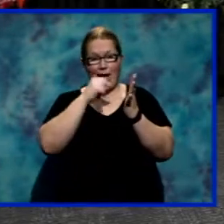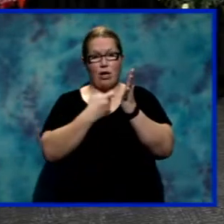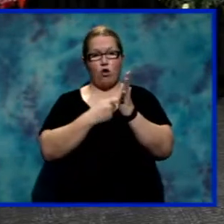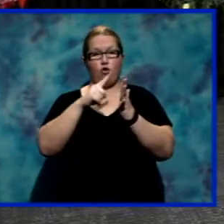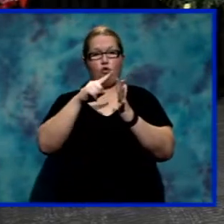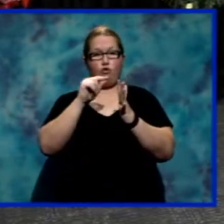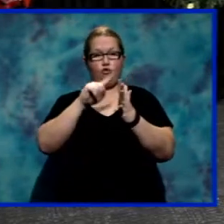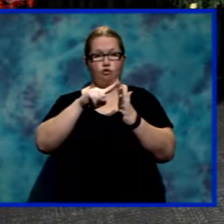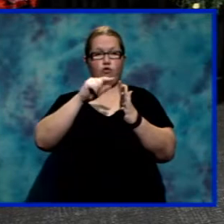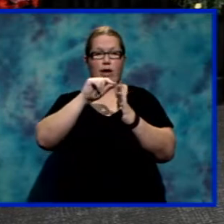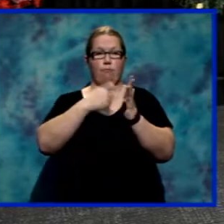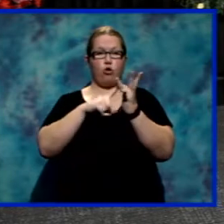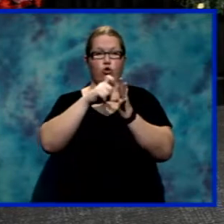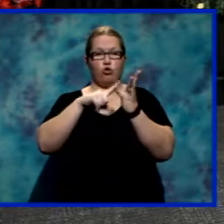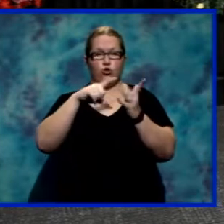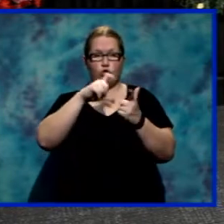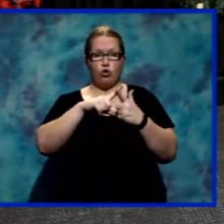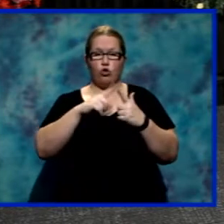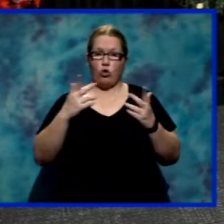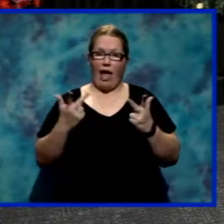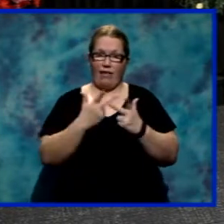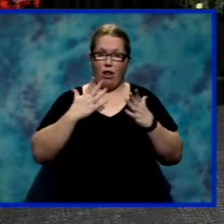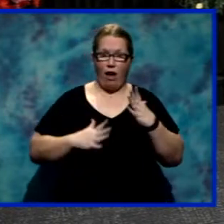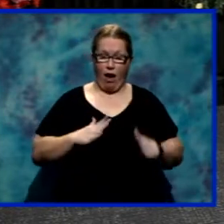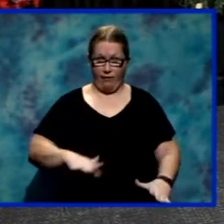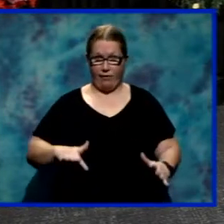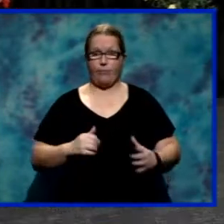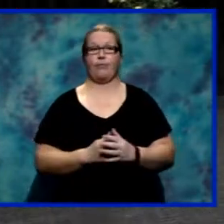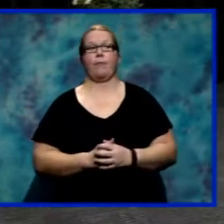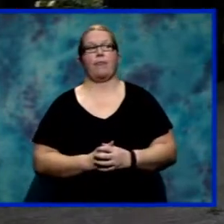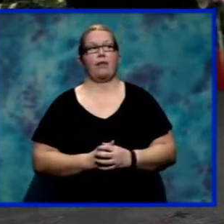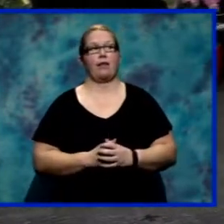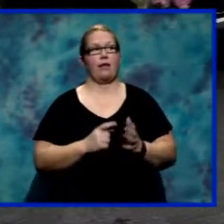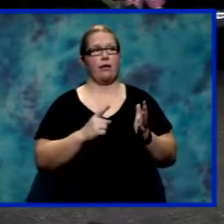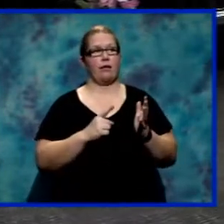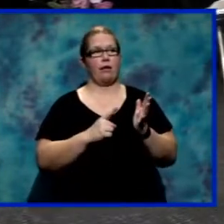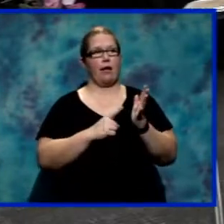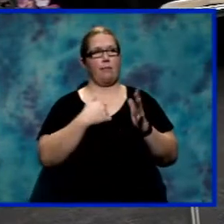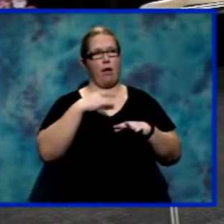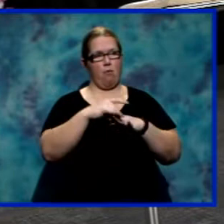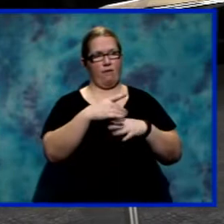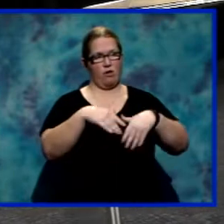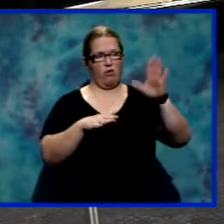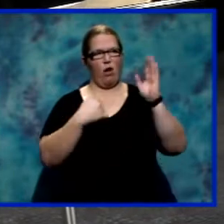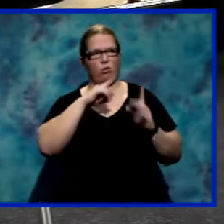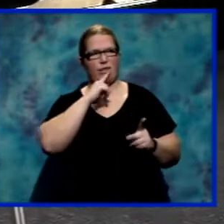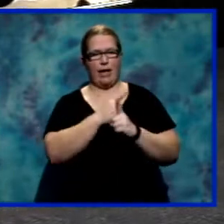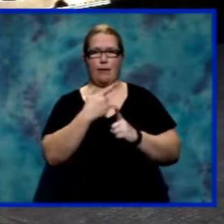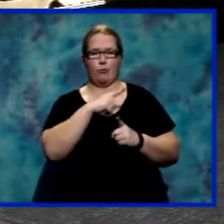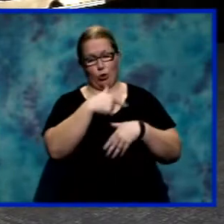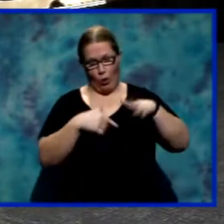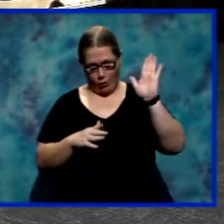humans can reproduce only human life, but the Holy Spirit gives birth to spiritual life. Now Lizzie and I are getting, she's gone. I'll say this because she's